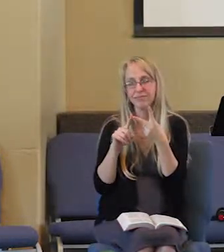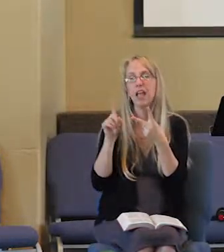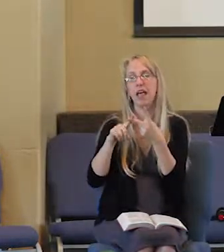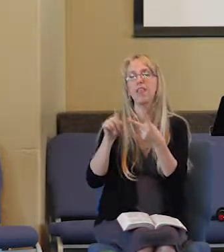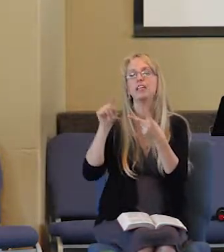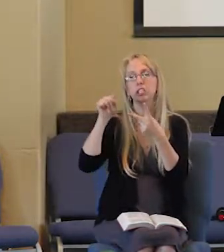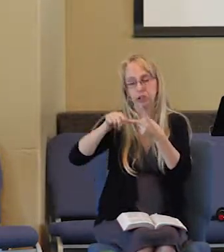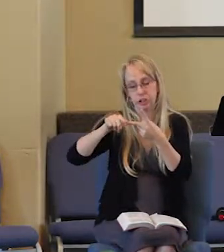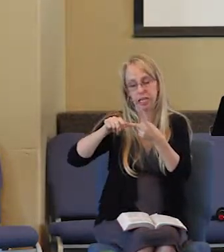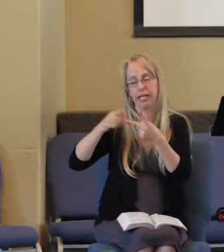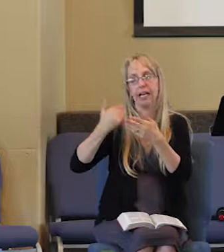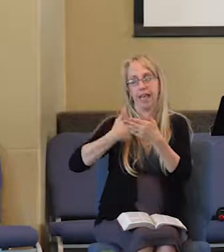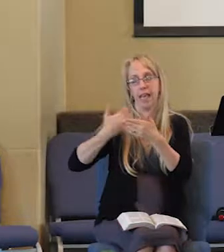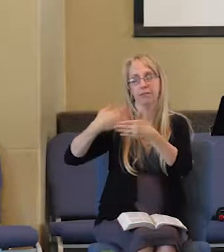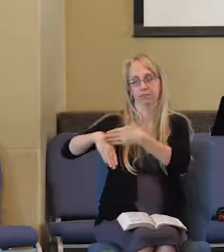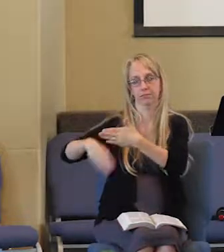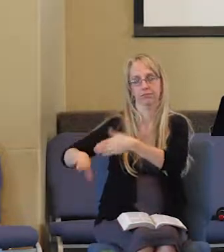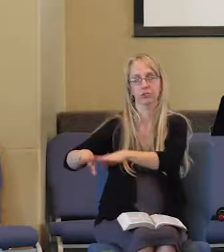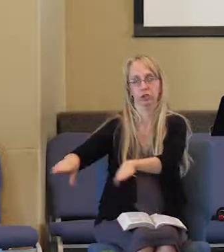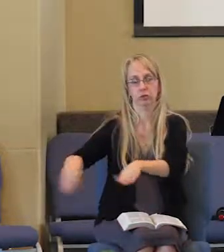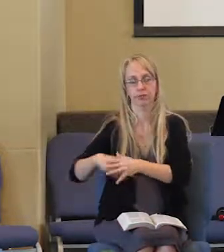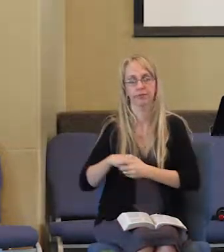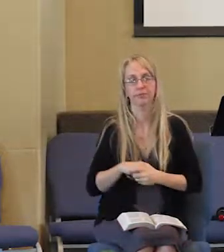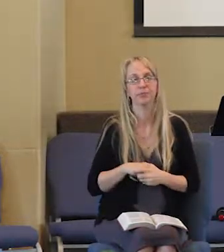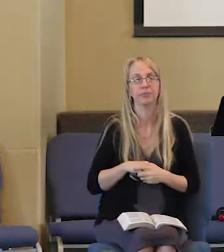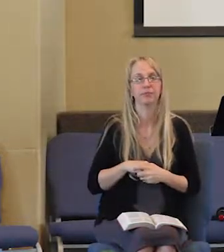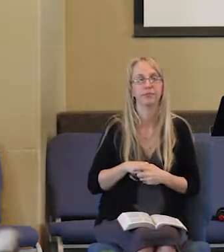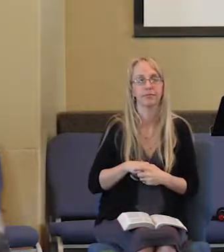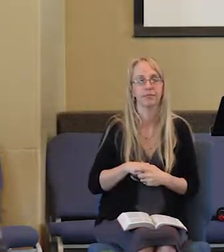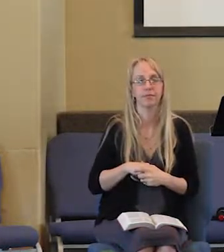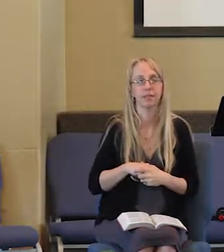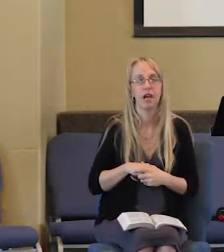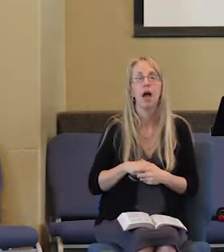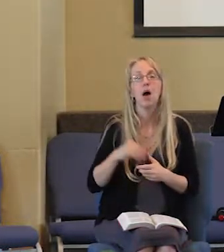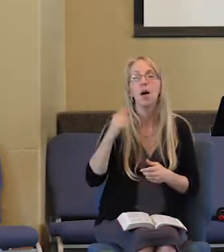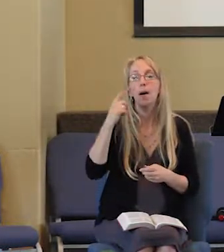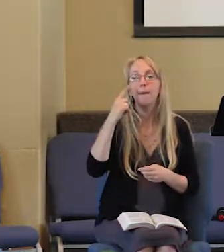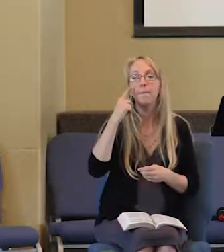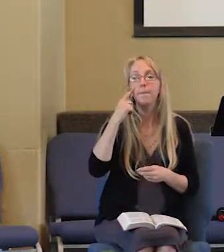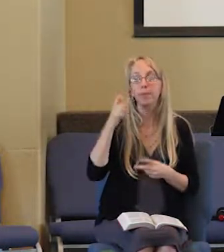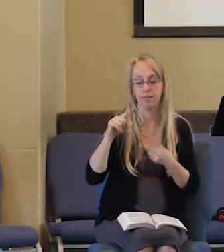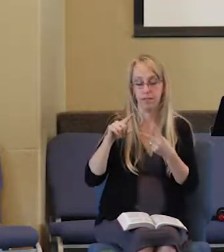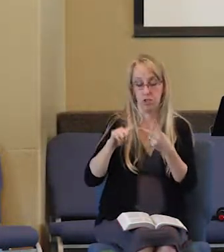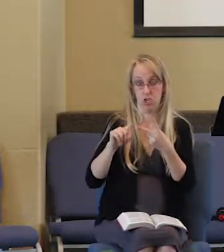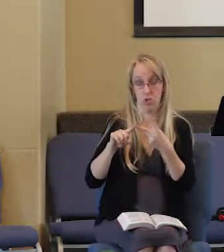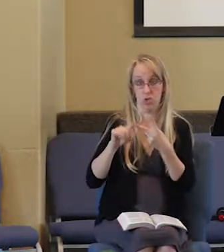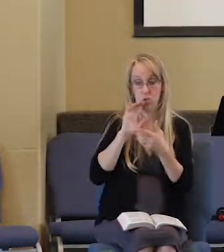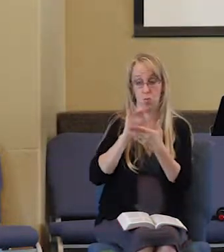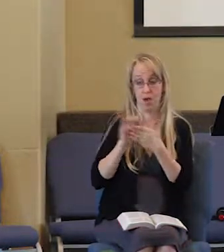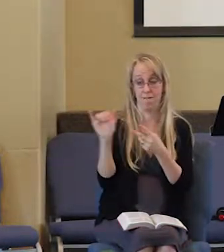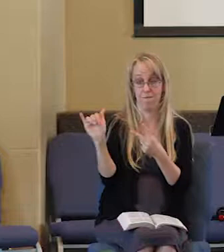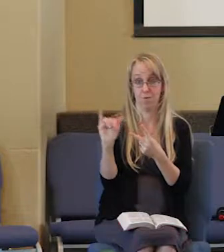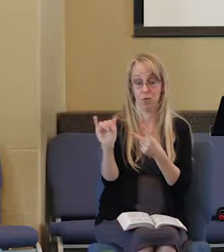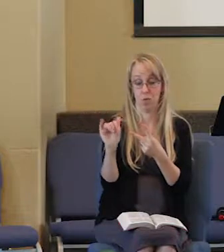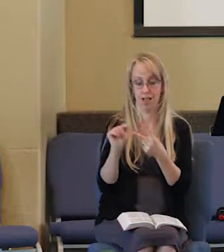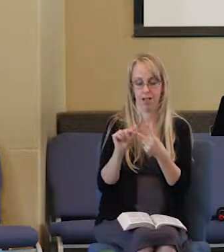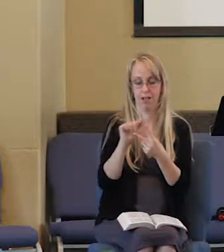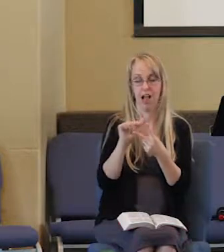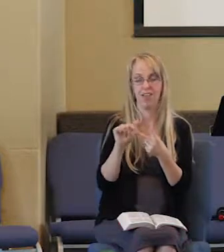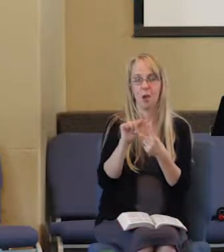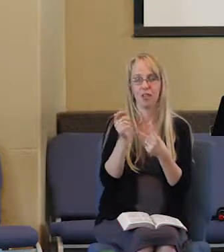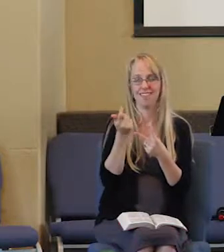and she bore the first children. And because she was his wife as well, there was